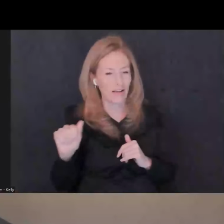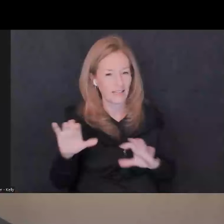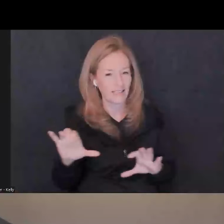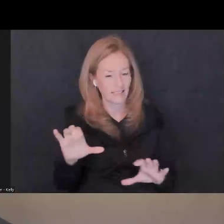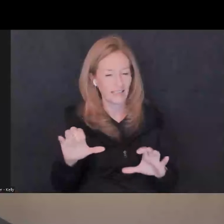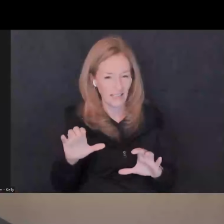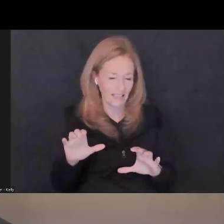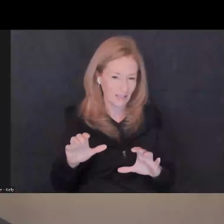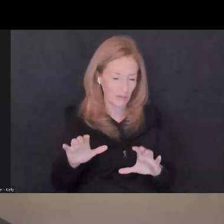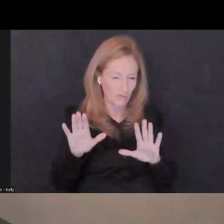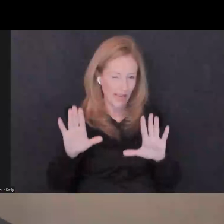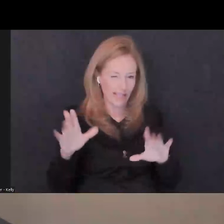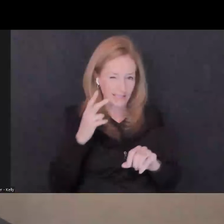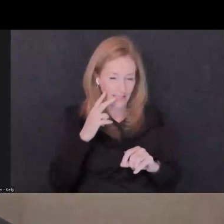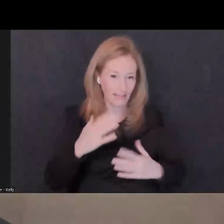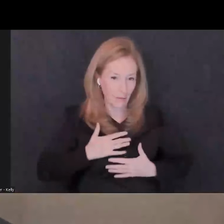in, breathe out videos.